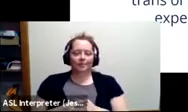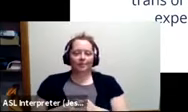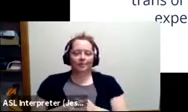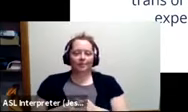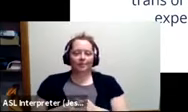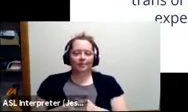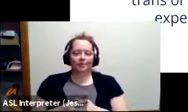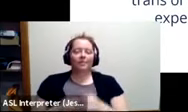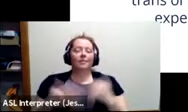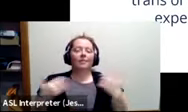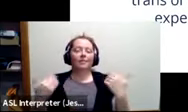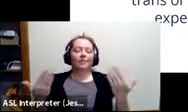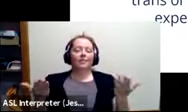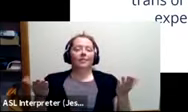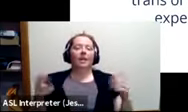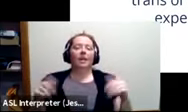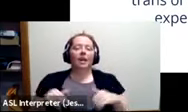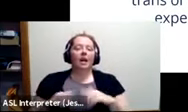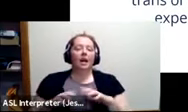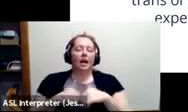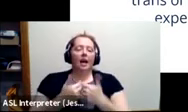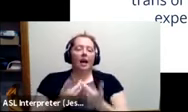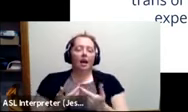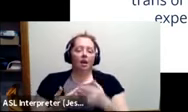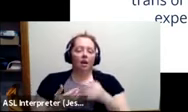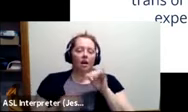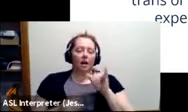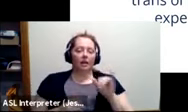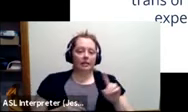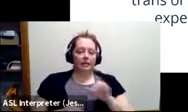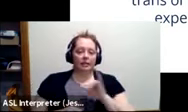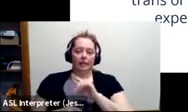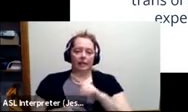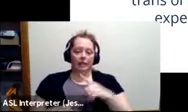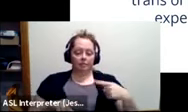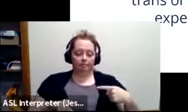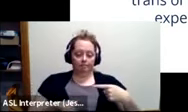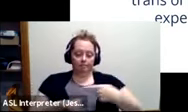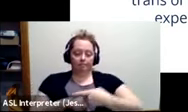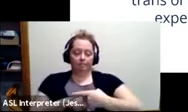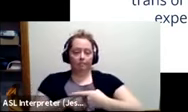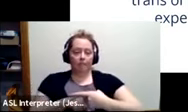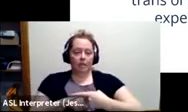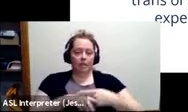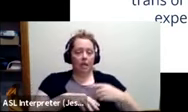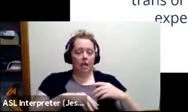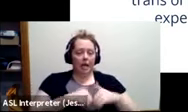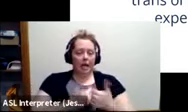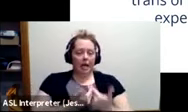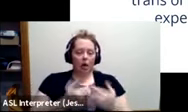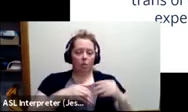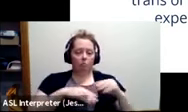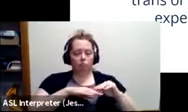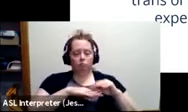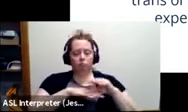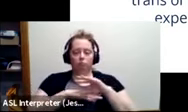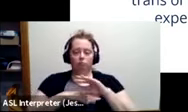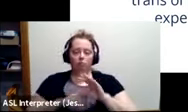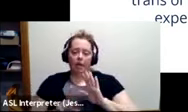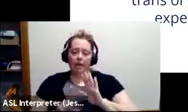So, how do intersectional identities affect a person's trans or non-binary